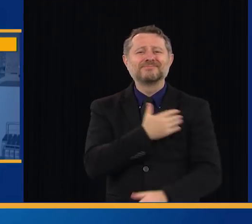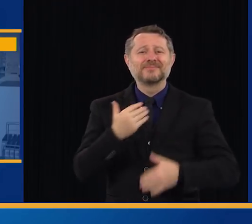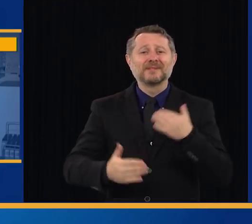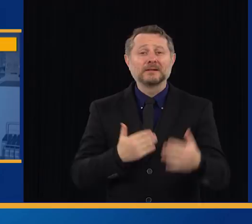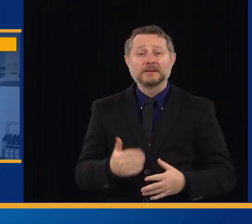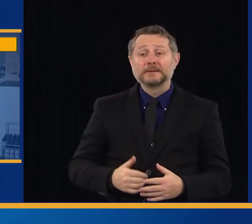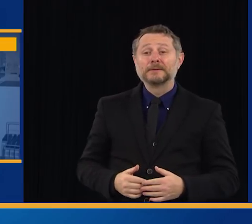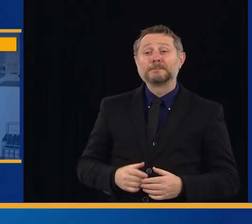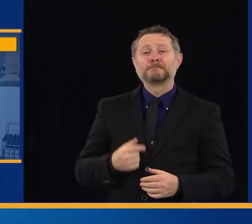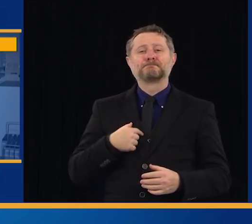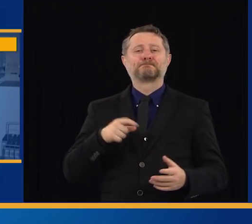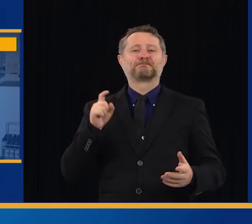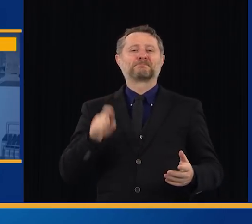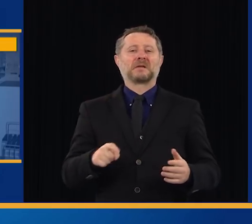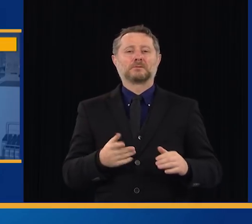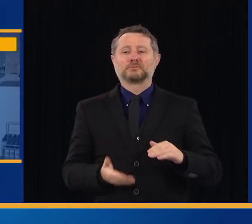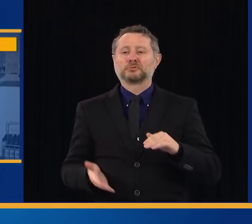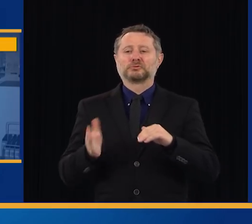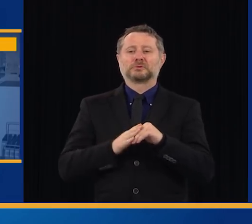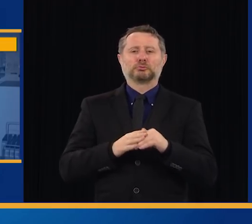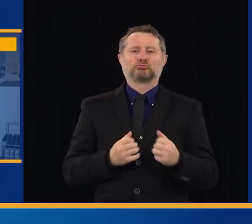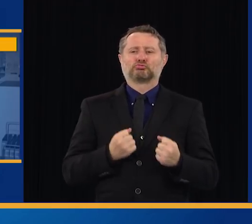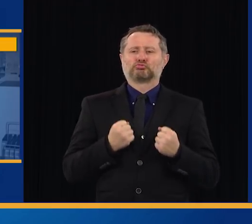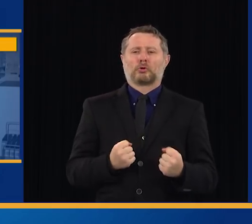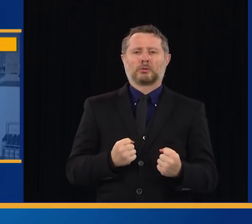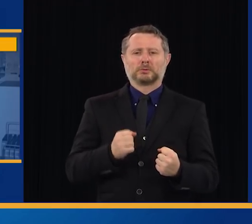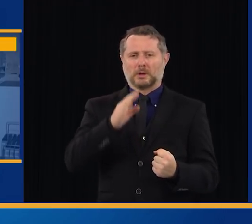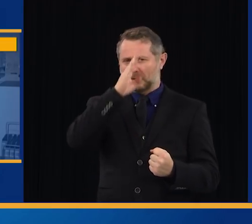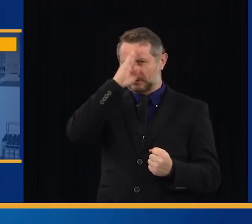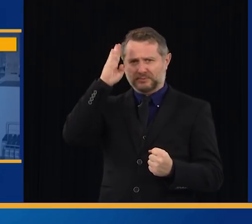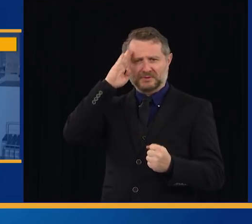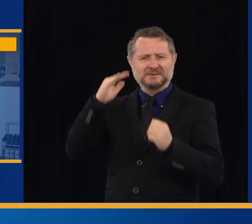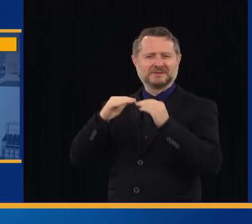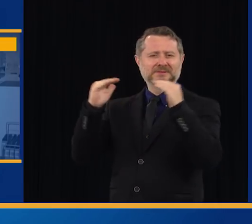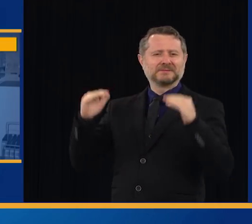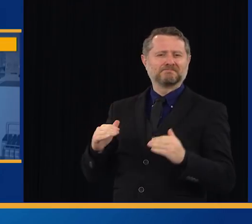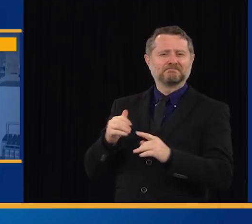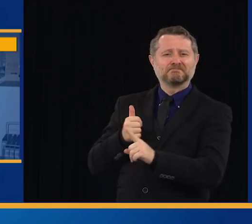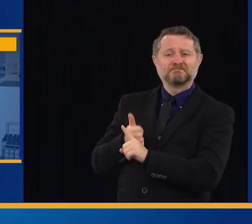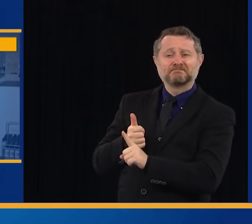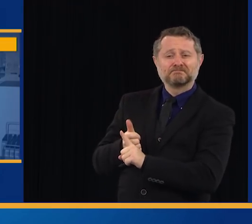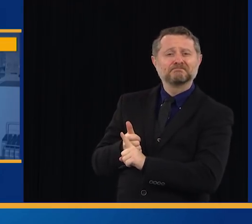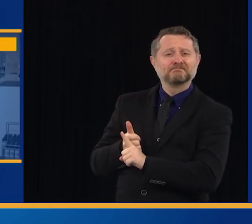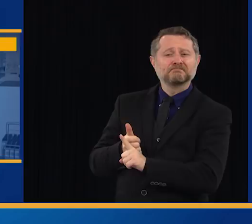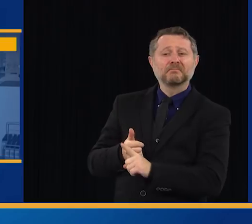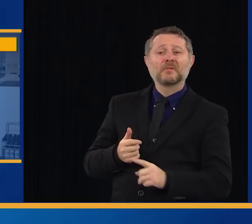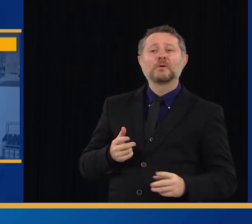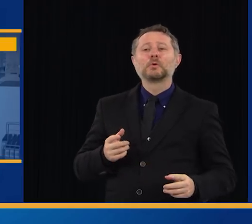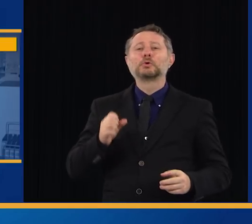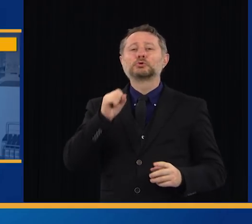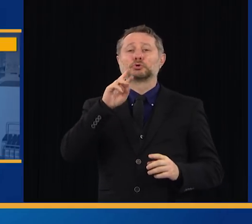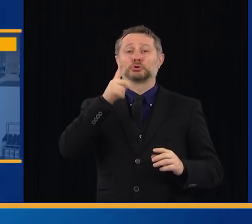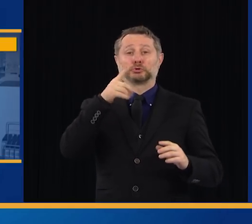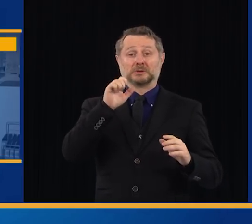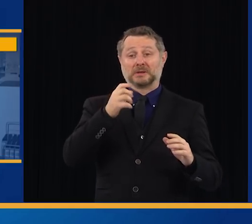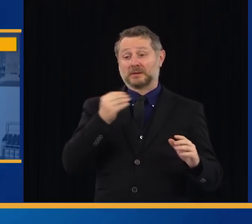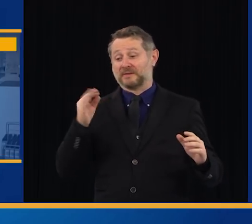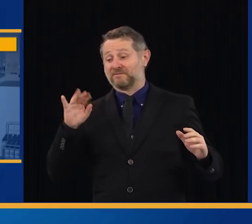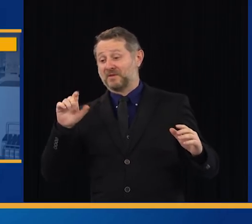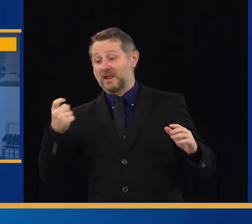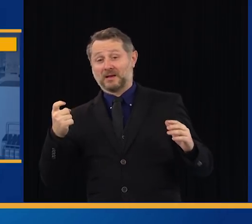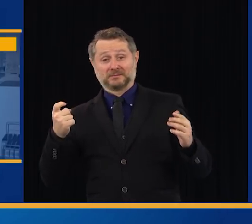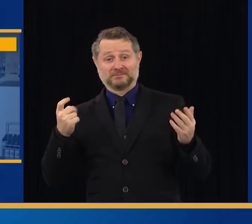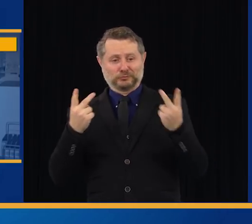strengthen the healthcare system. Our surge and flex, which is the first time we've ever called upon all these hospitals to